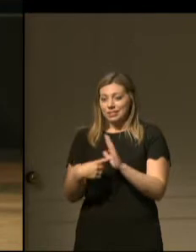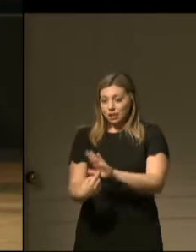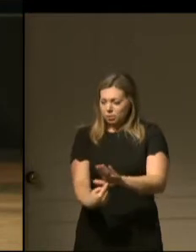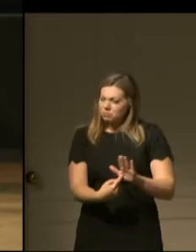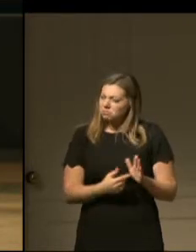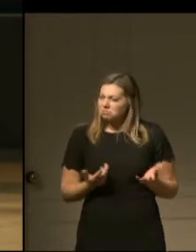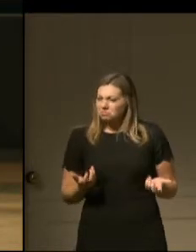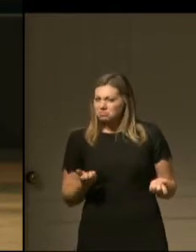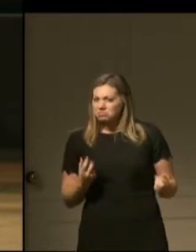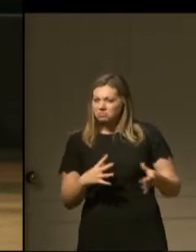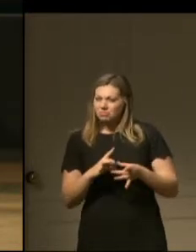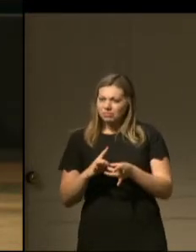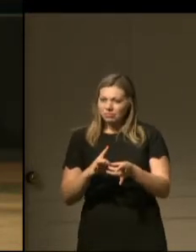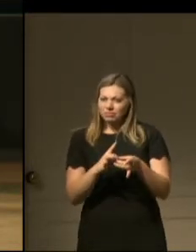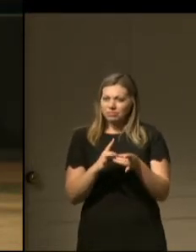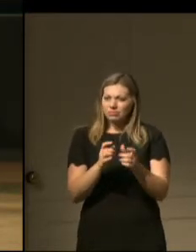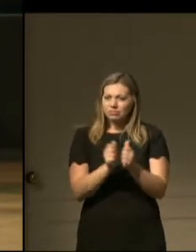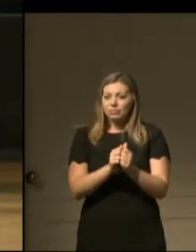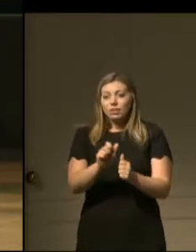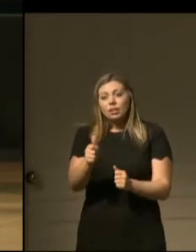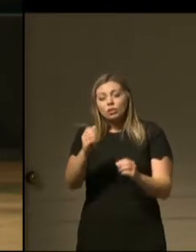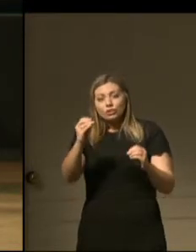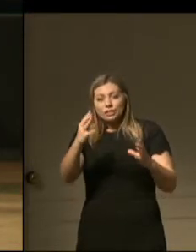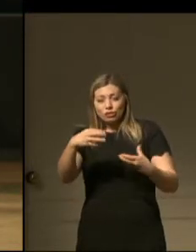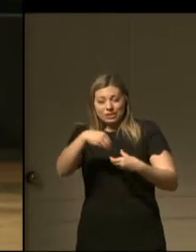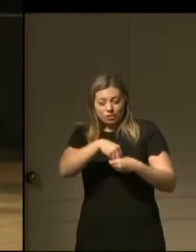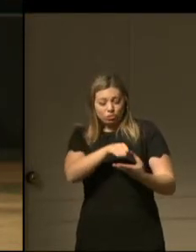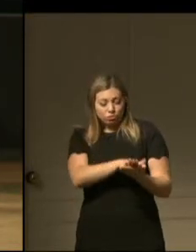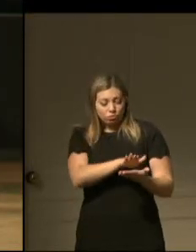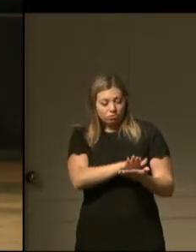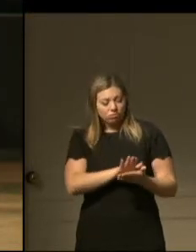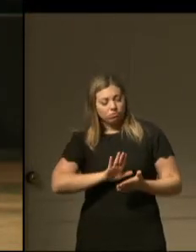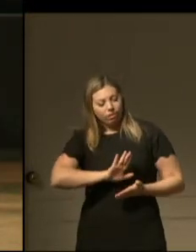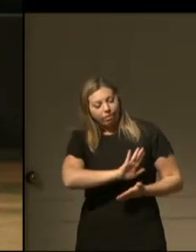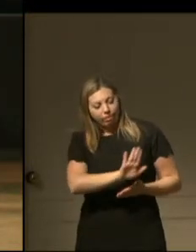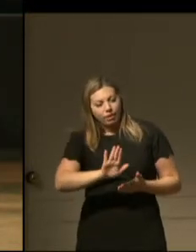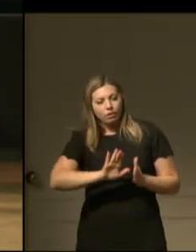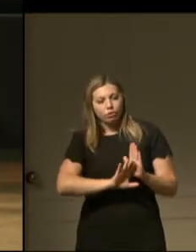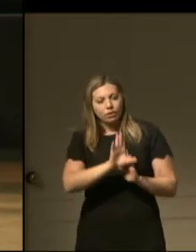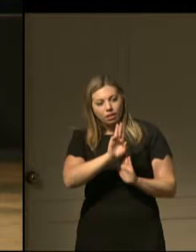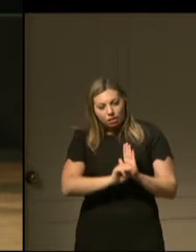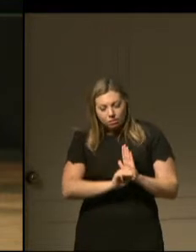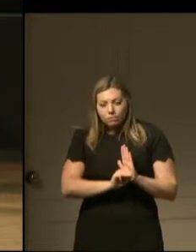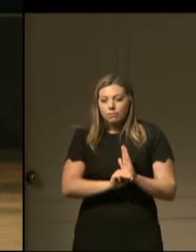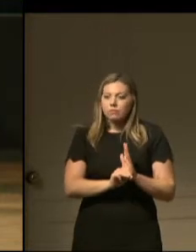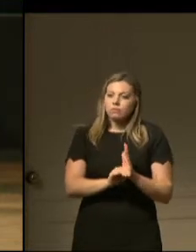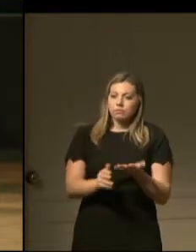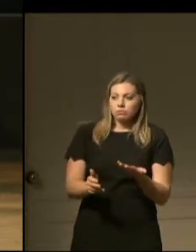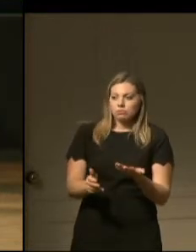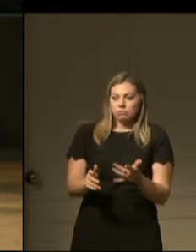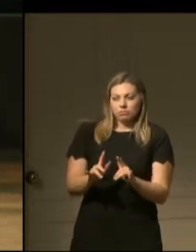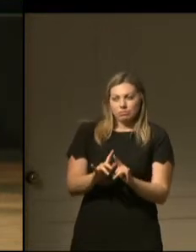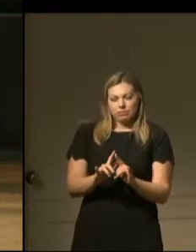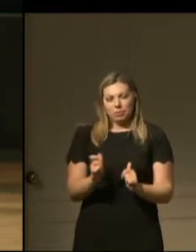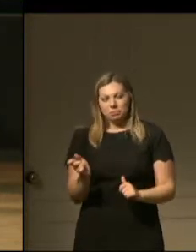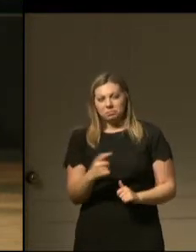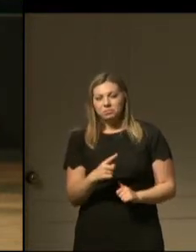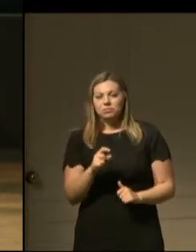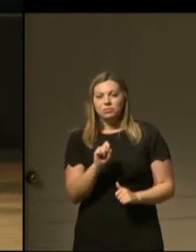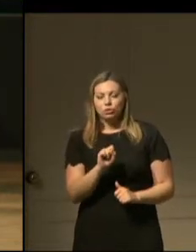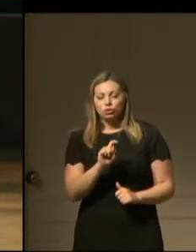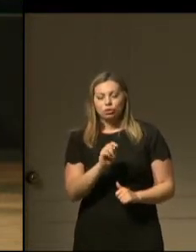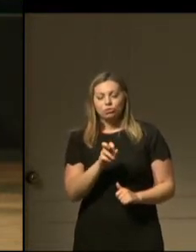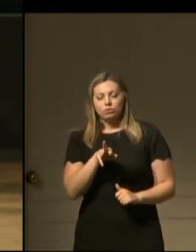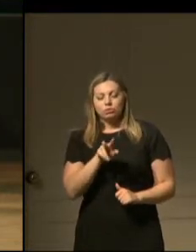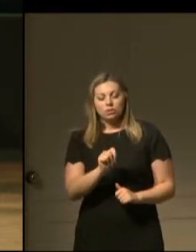So how much coordination do you have with other teachers in your school and their curriculums? And Stuart, how much of that did you